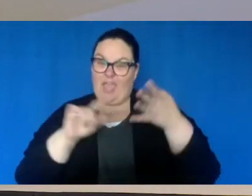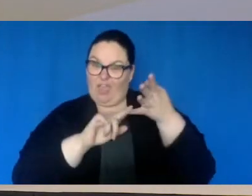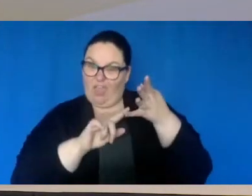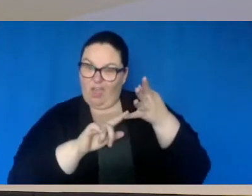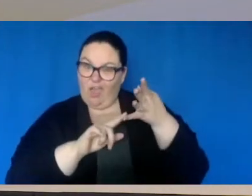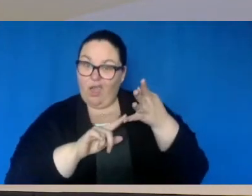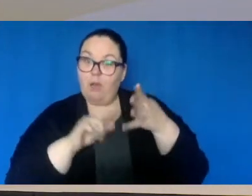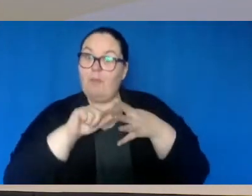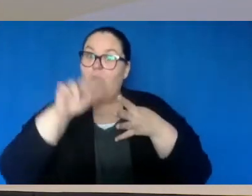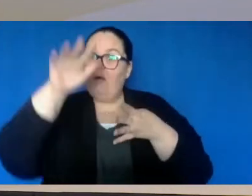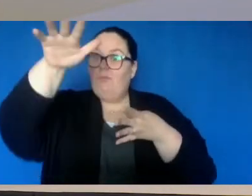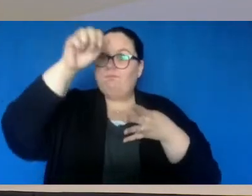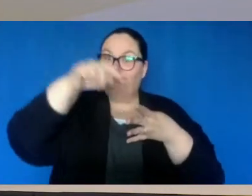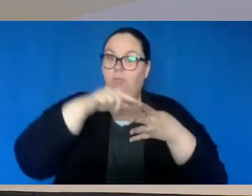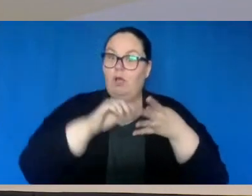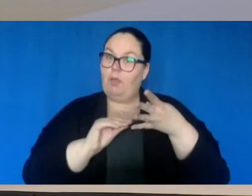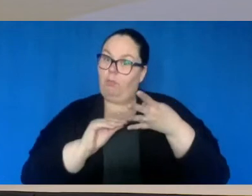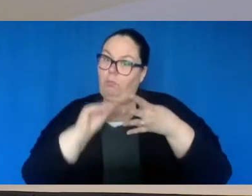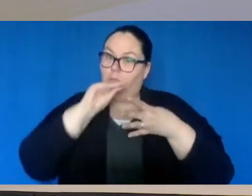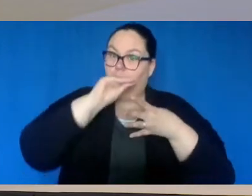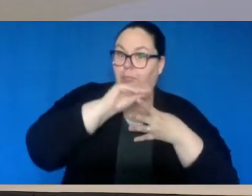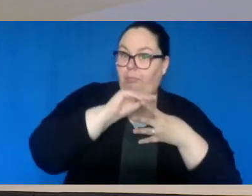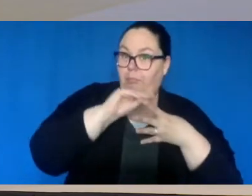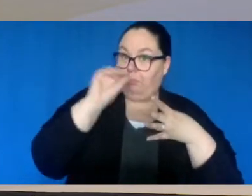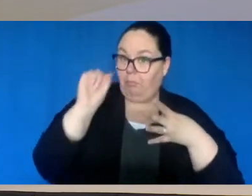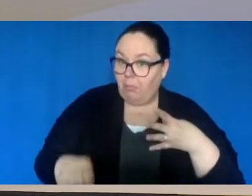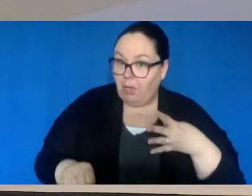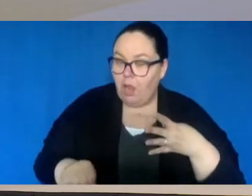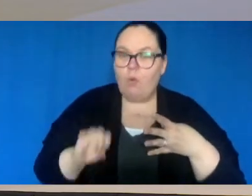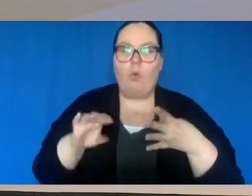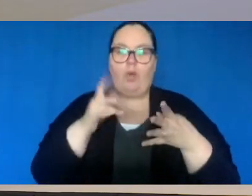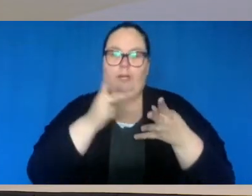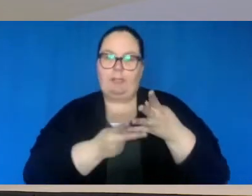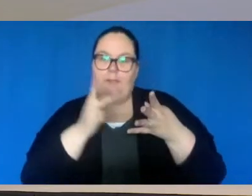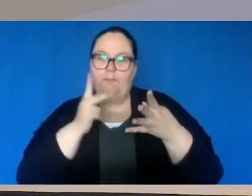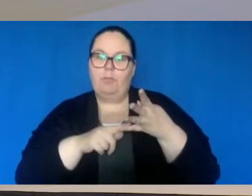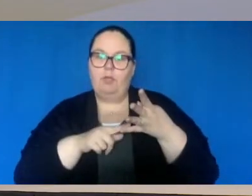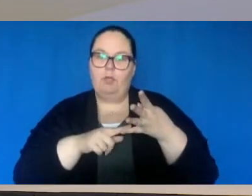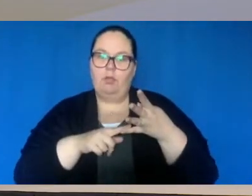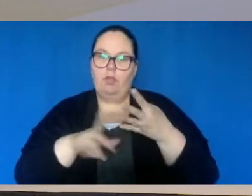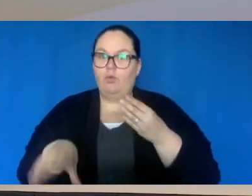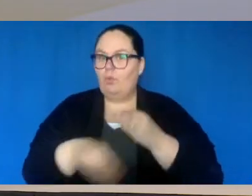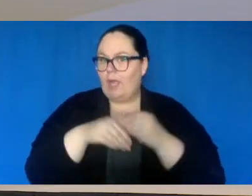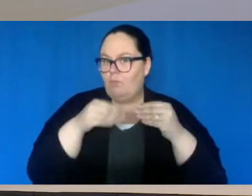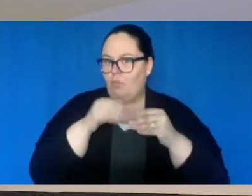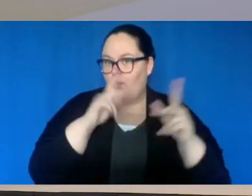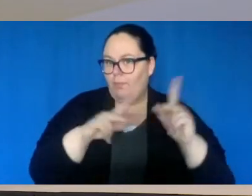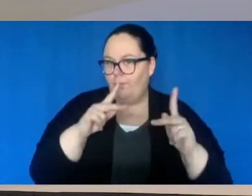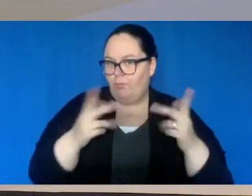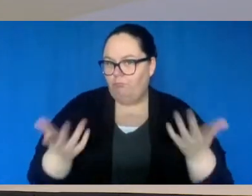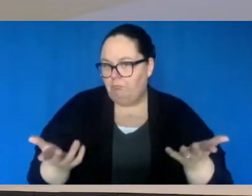doses, does that mean their appointments will be moved up, or will we simply add more people to the list?